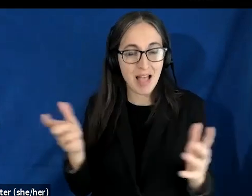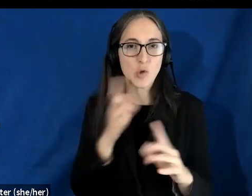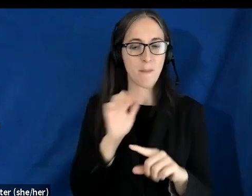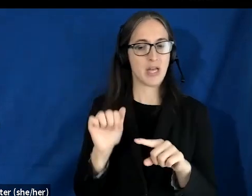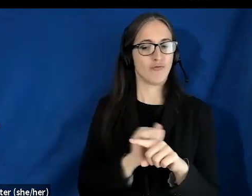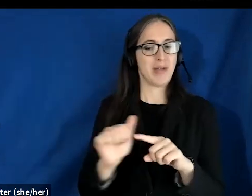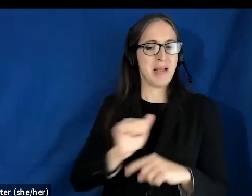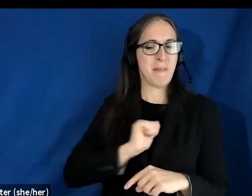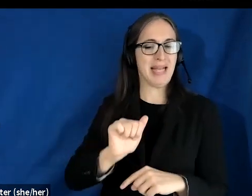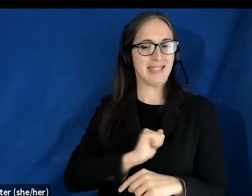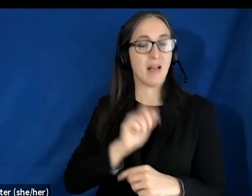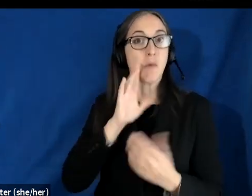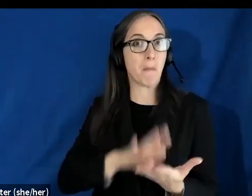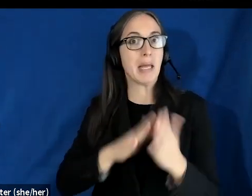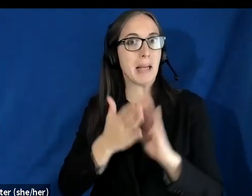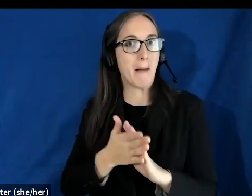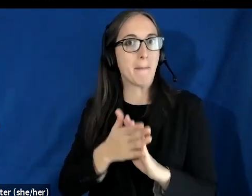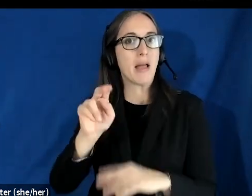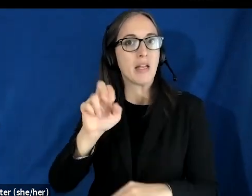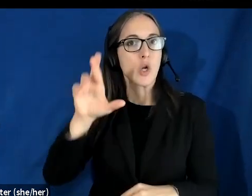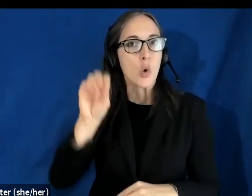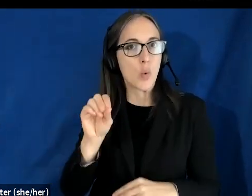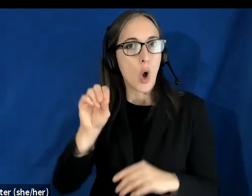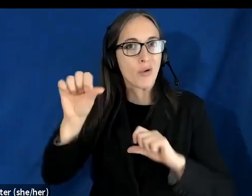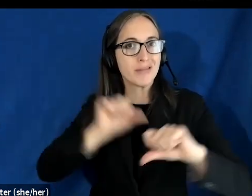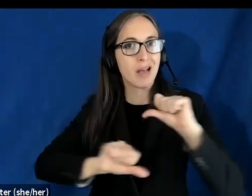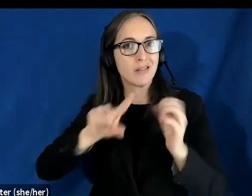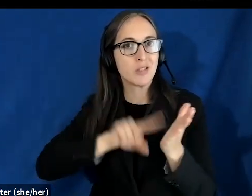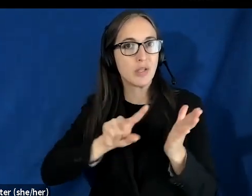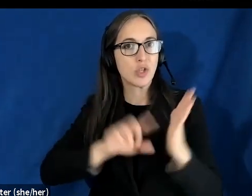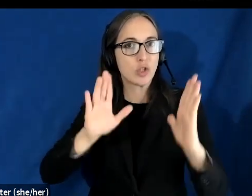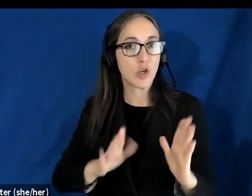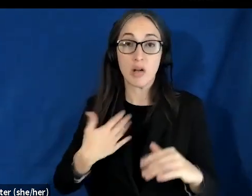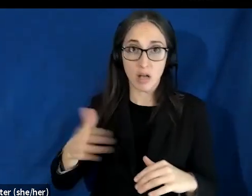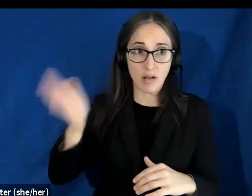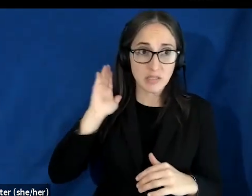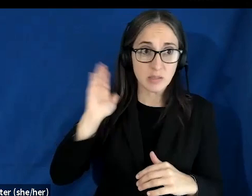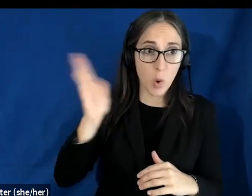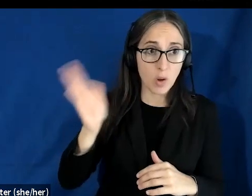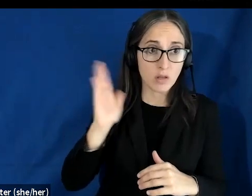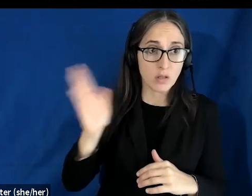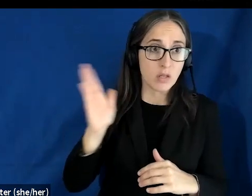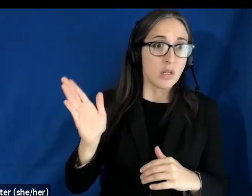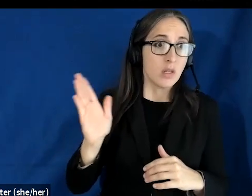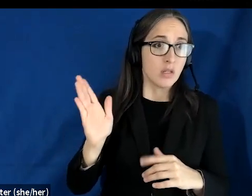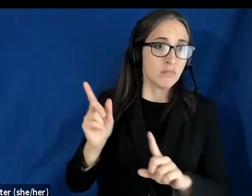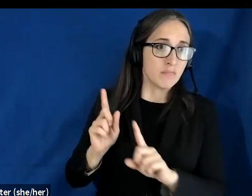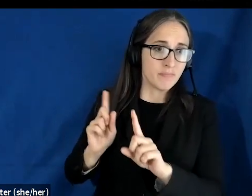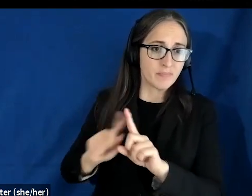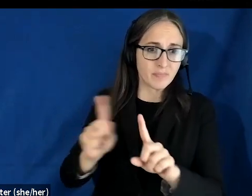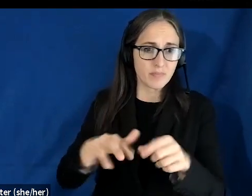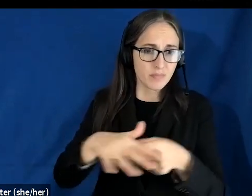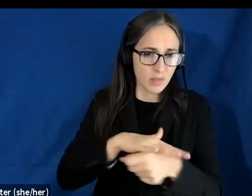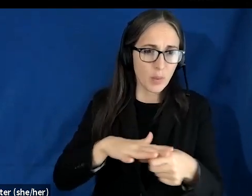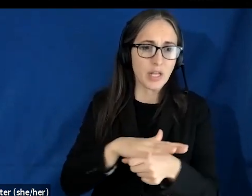I've become a neuroscience researcher, and I have actually spoken at places like Singularity University Exponential